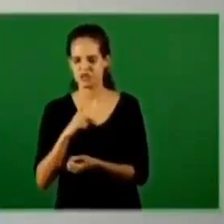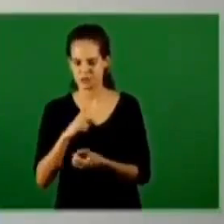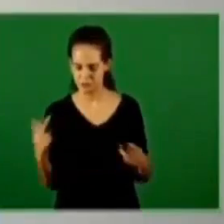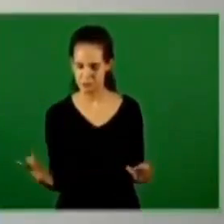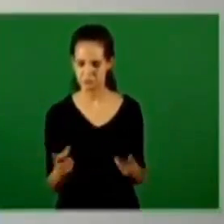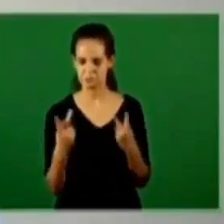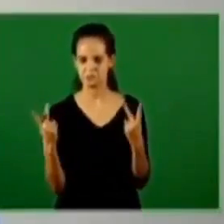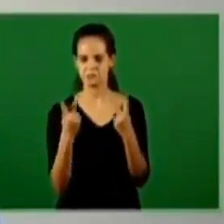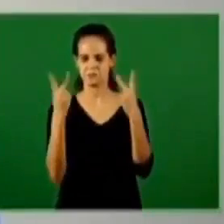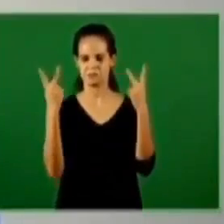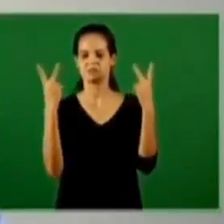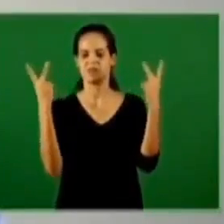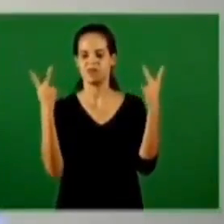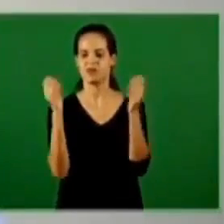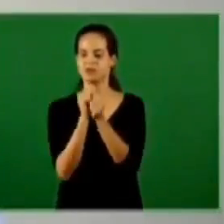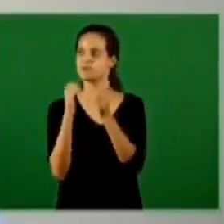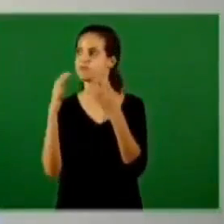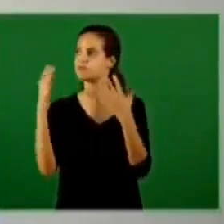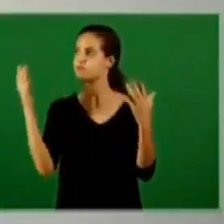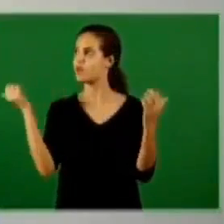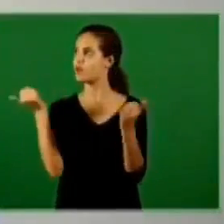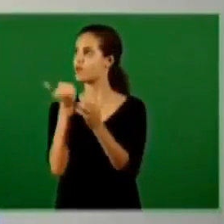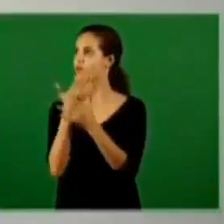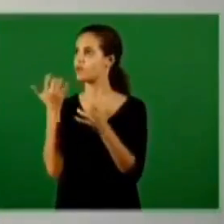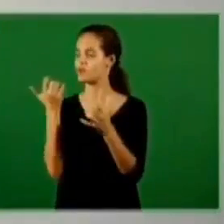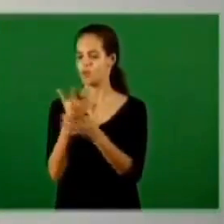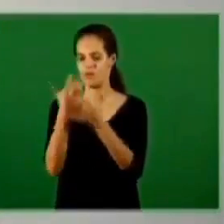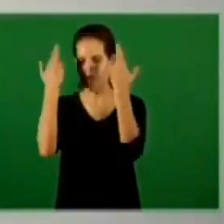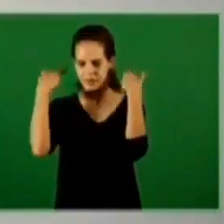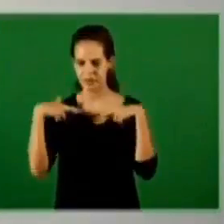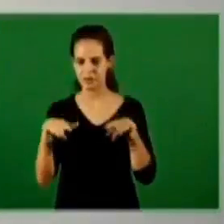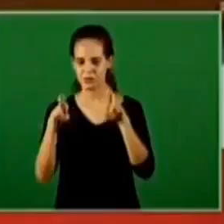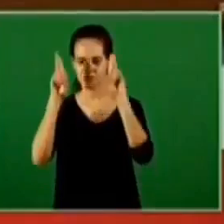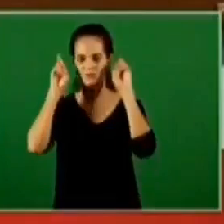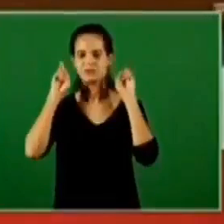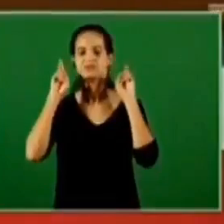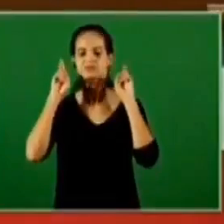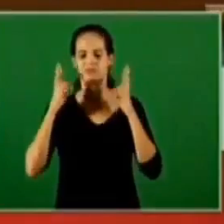victory. And all the glory of the victory was given to the lamb.